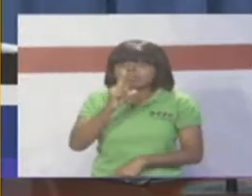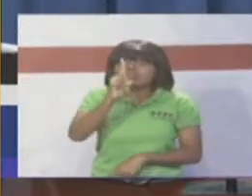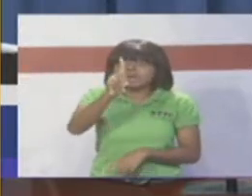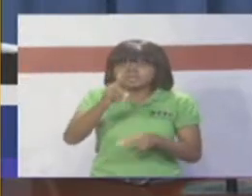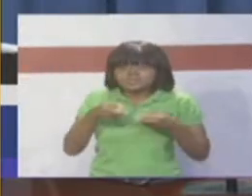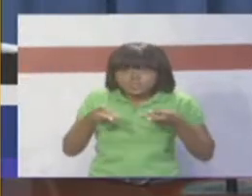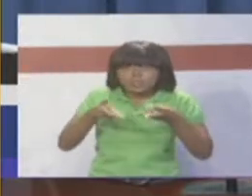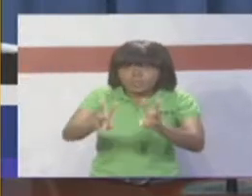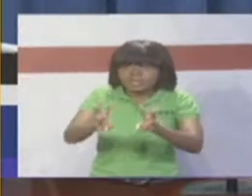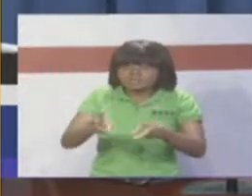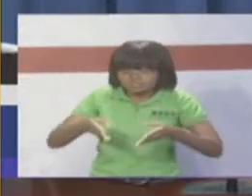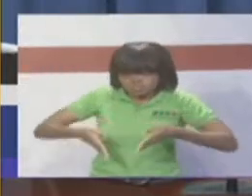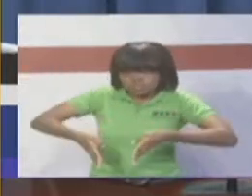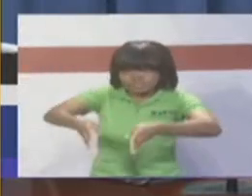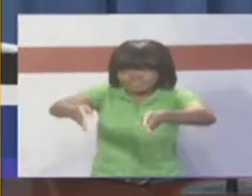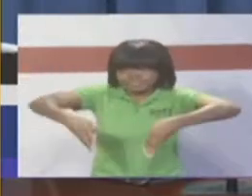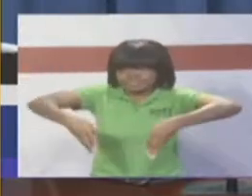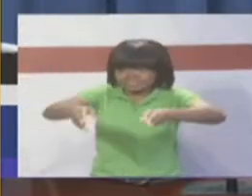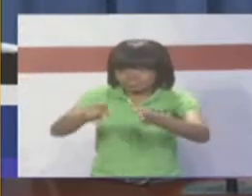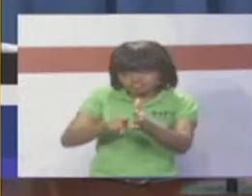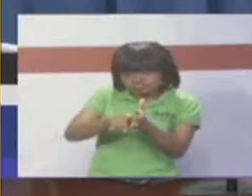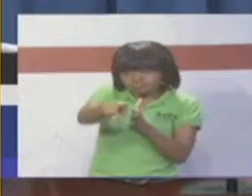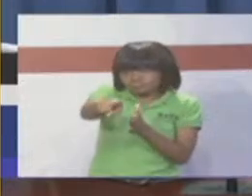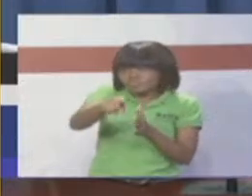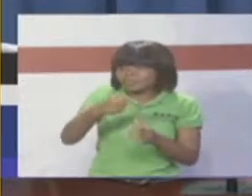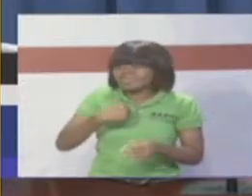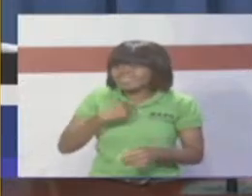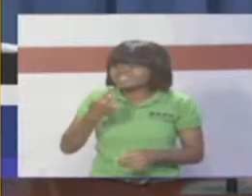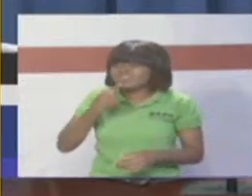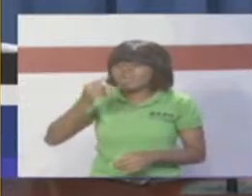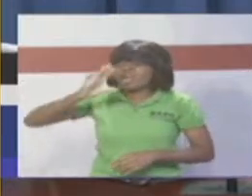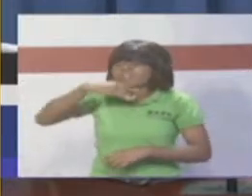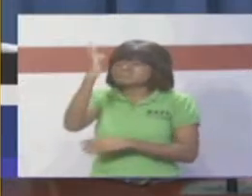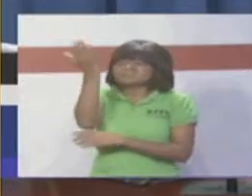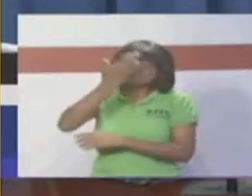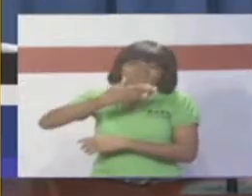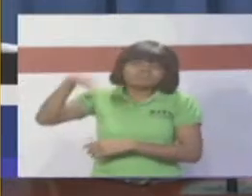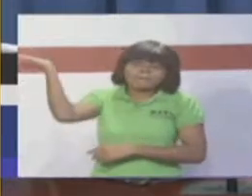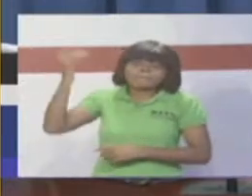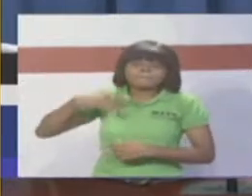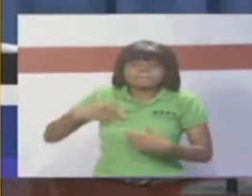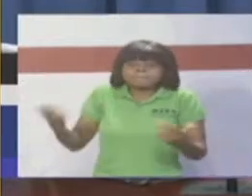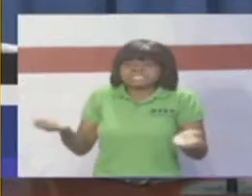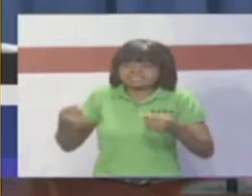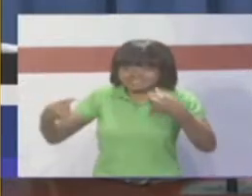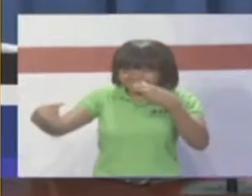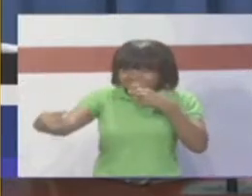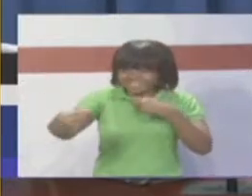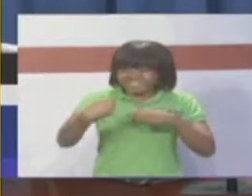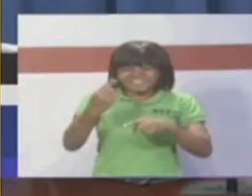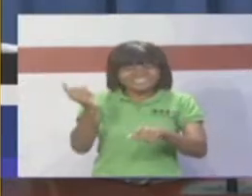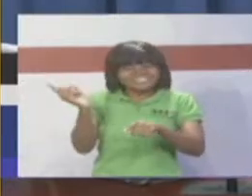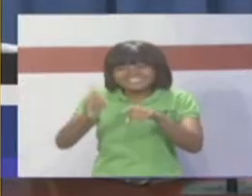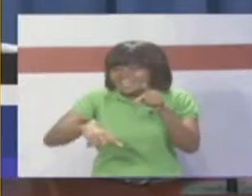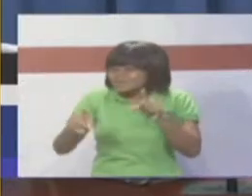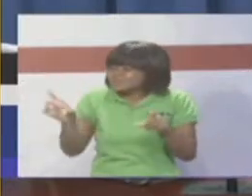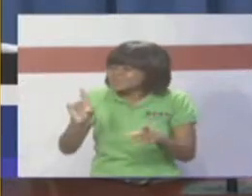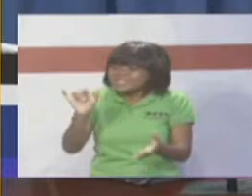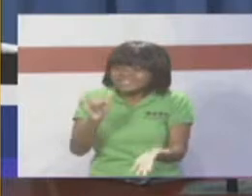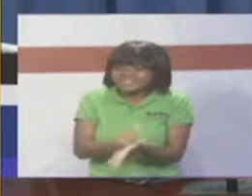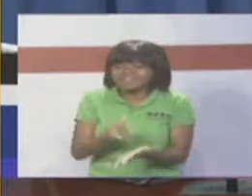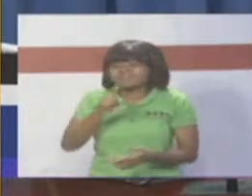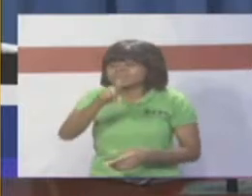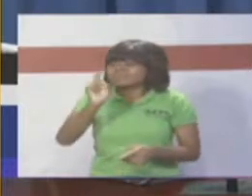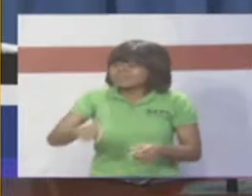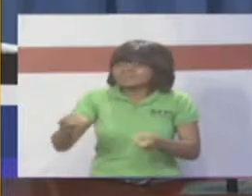choice because I have a responsibility to the other driver. And I will just end by saying, Honorable